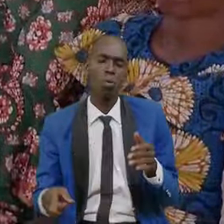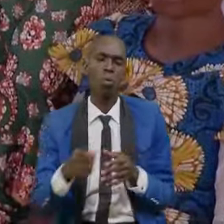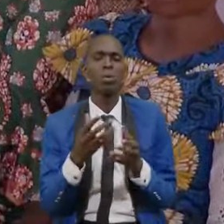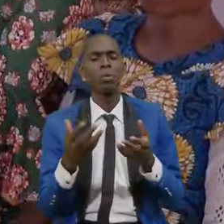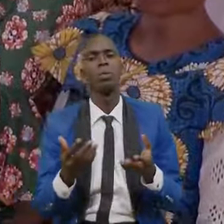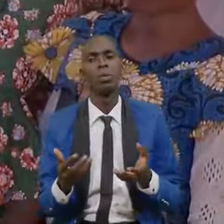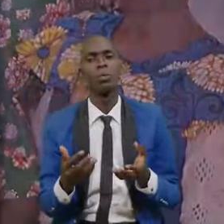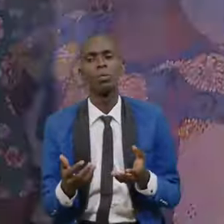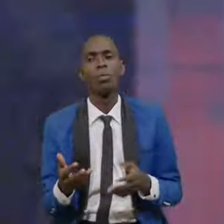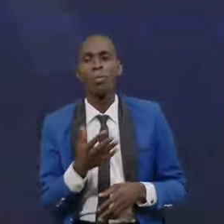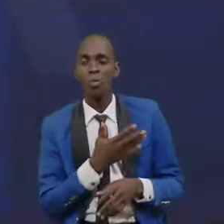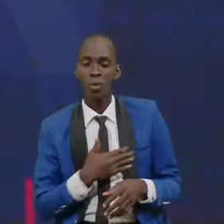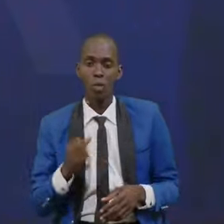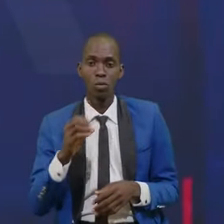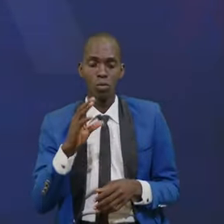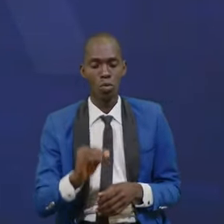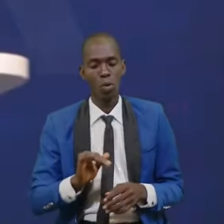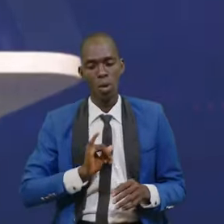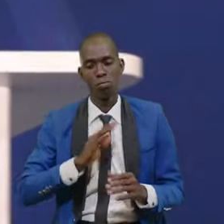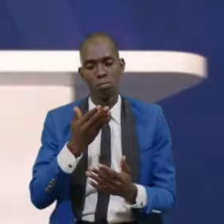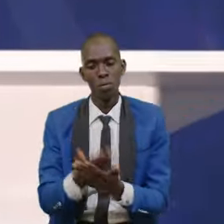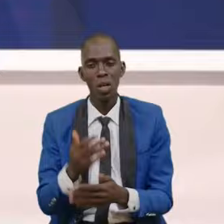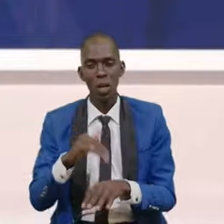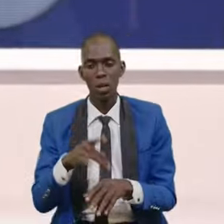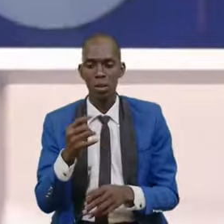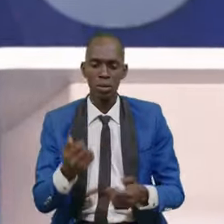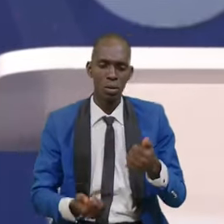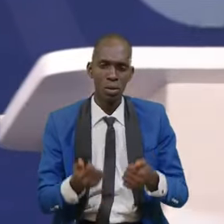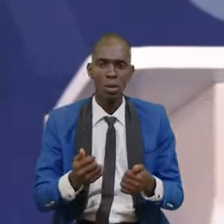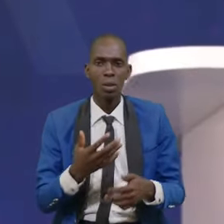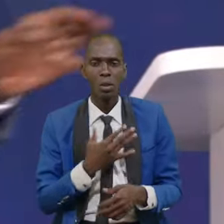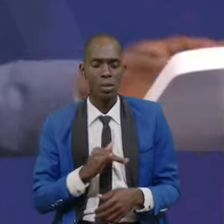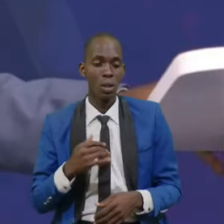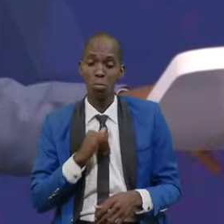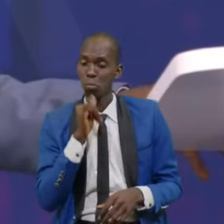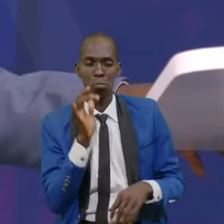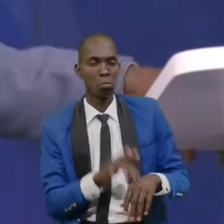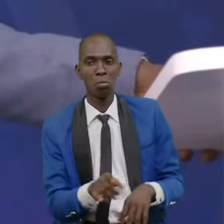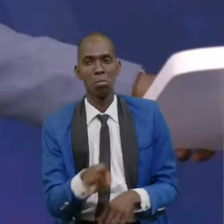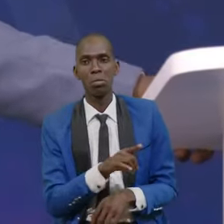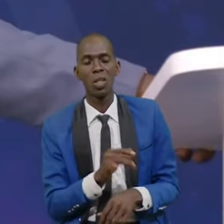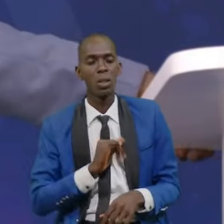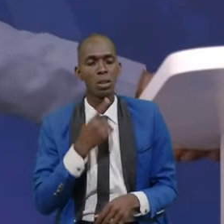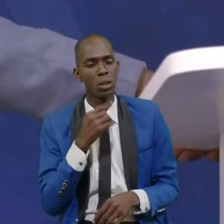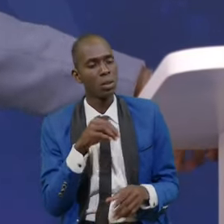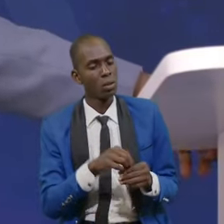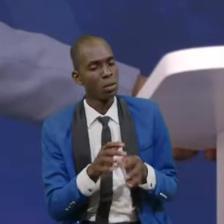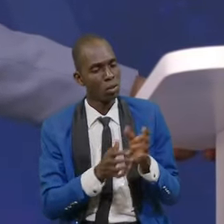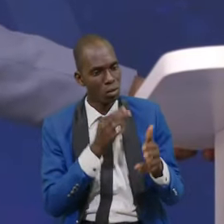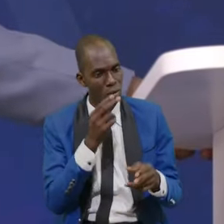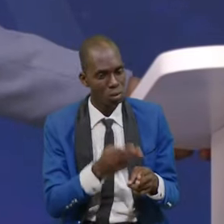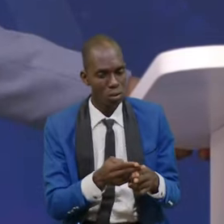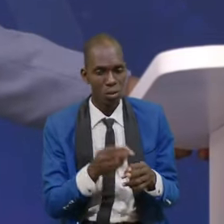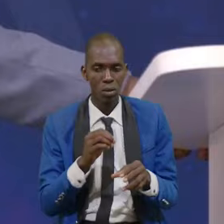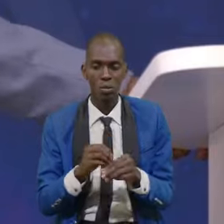And so I got to the car and I said, I didn't touch them. I said, in Jesus' name, in